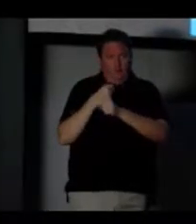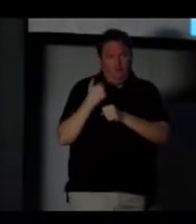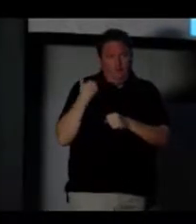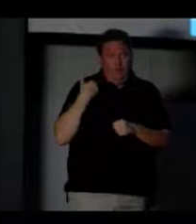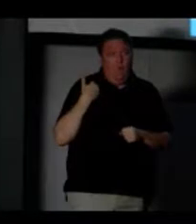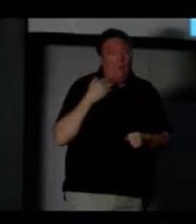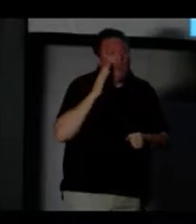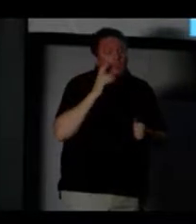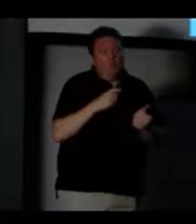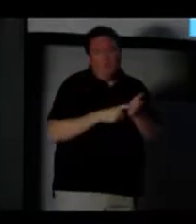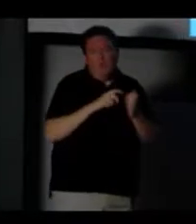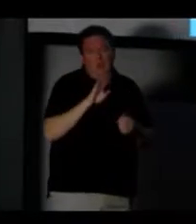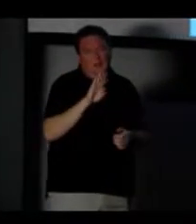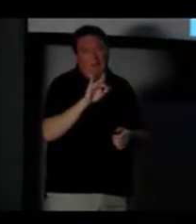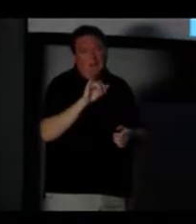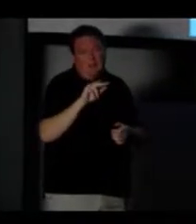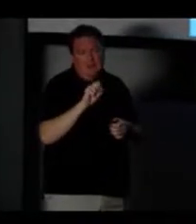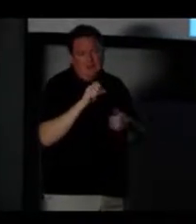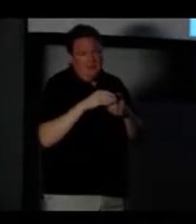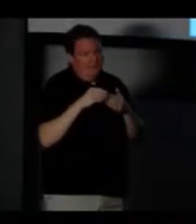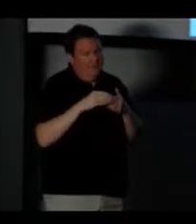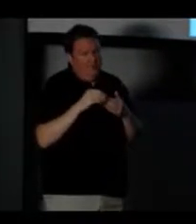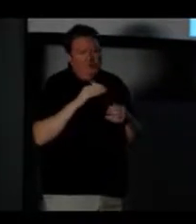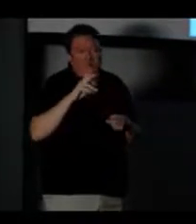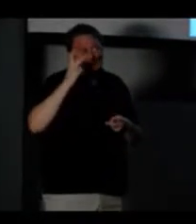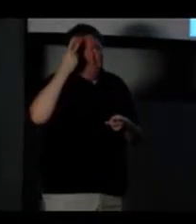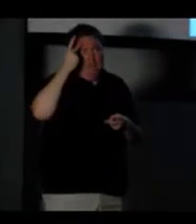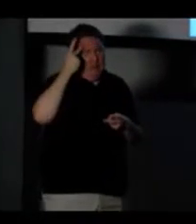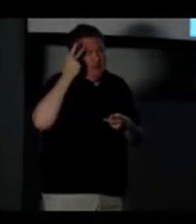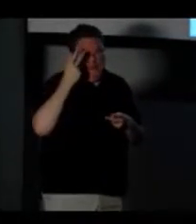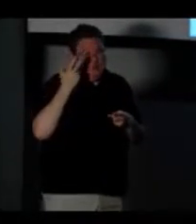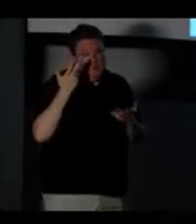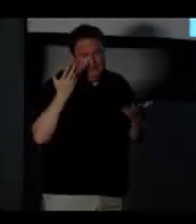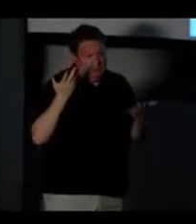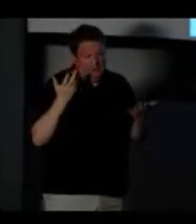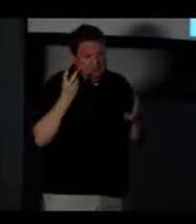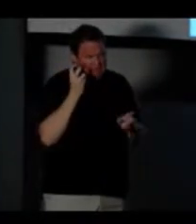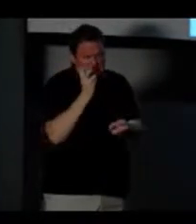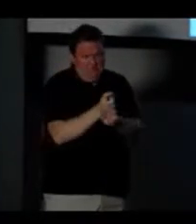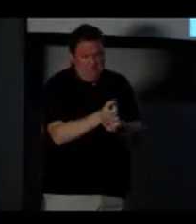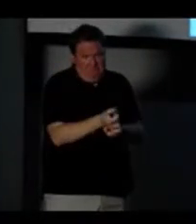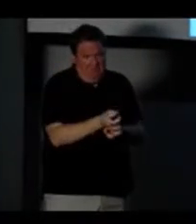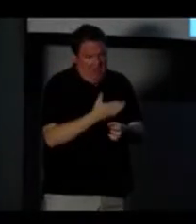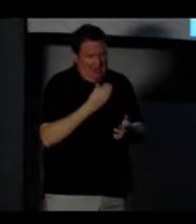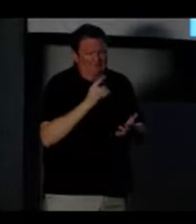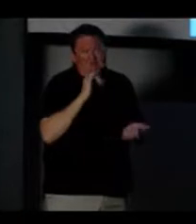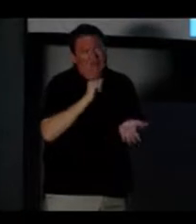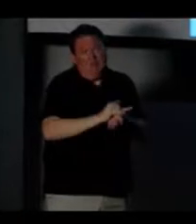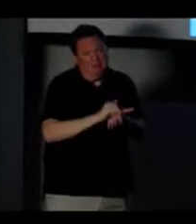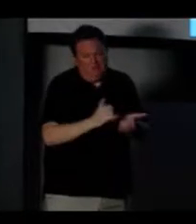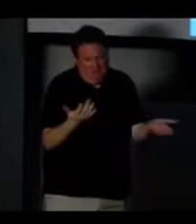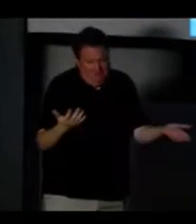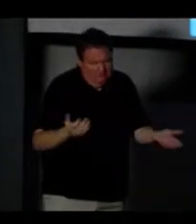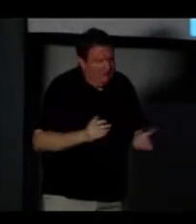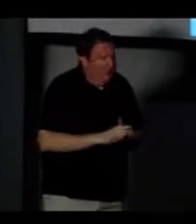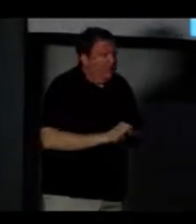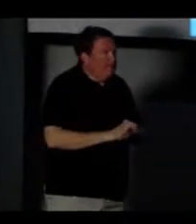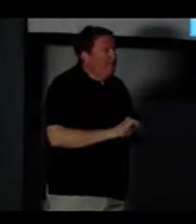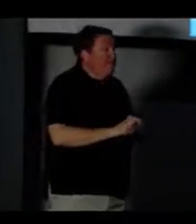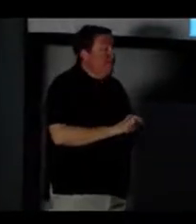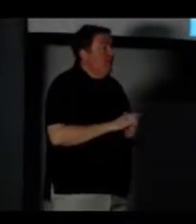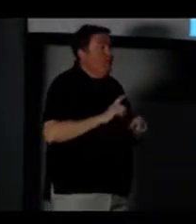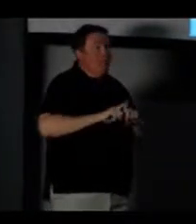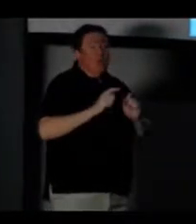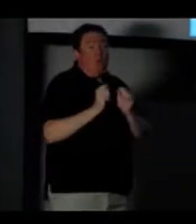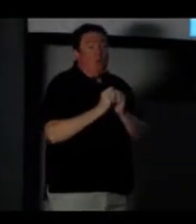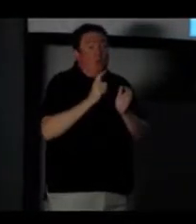of dollars, incredible political hurdles. It's probably not possible from fieldwork right now. With the sorts of collections that we have